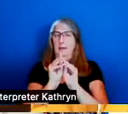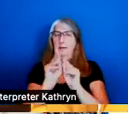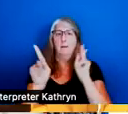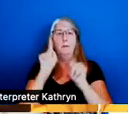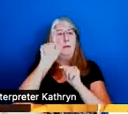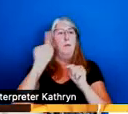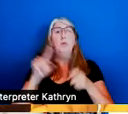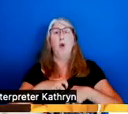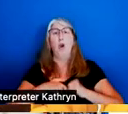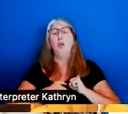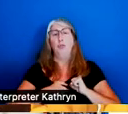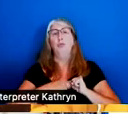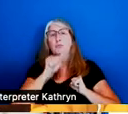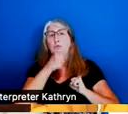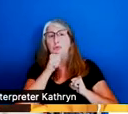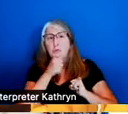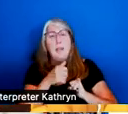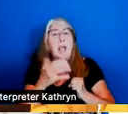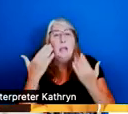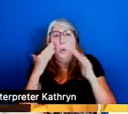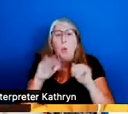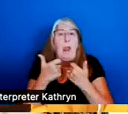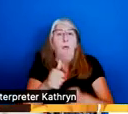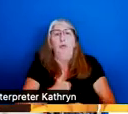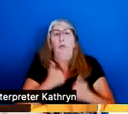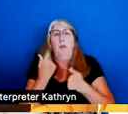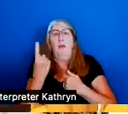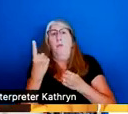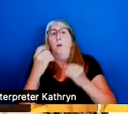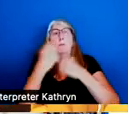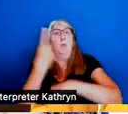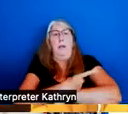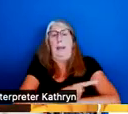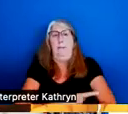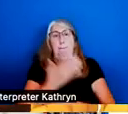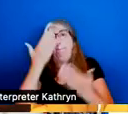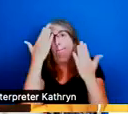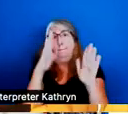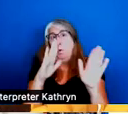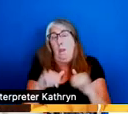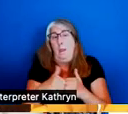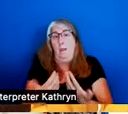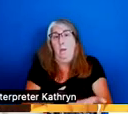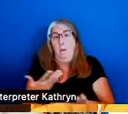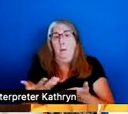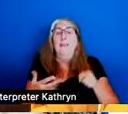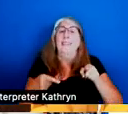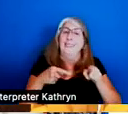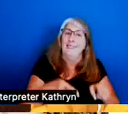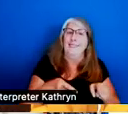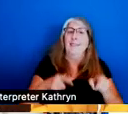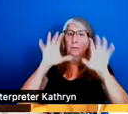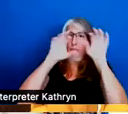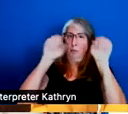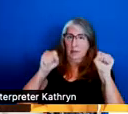who are hurting and they were wondering how they will make it through another day. The investments that this administration has